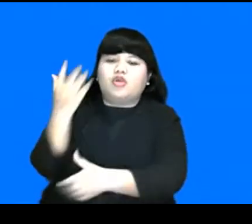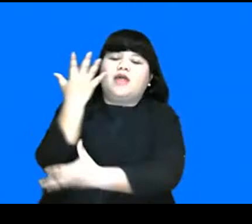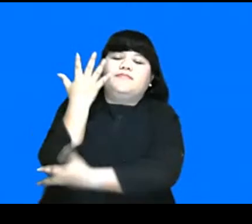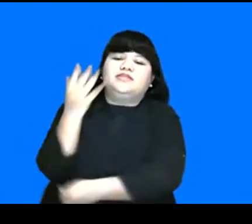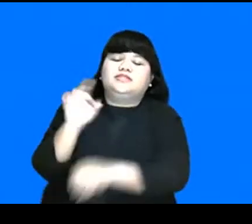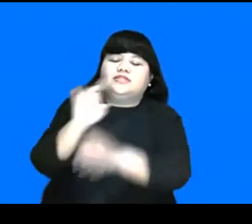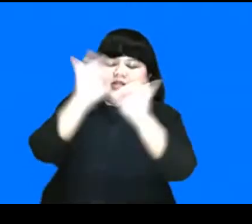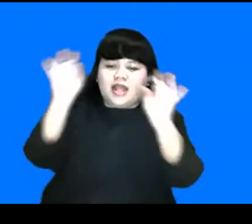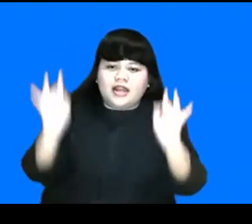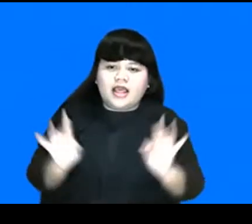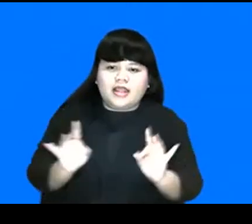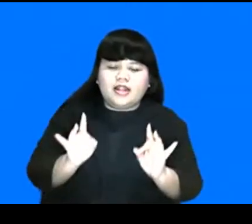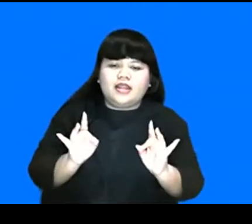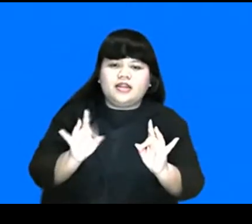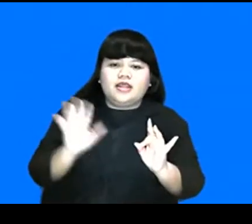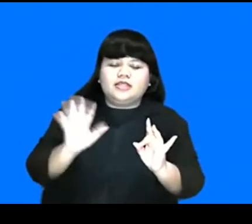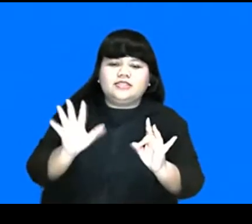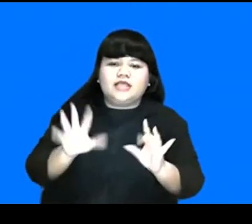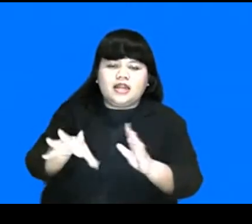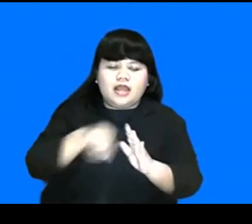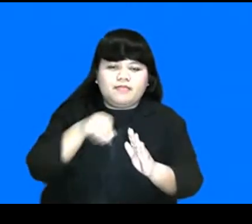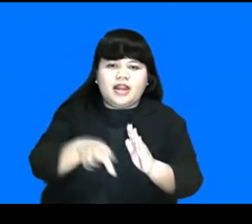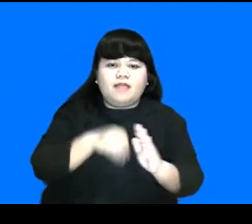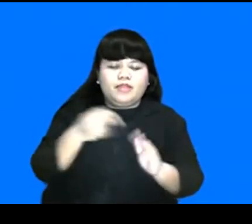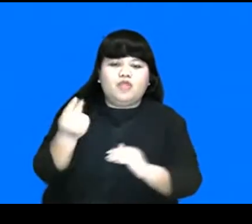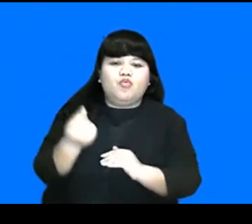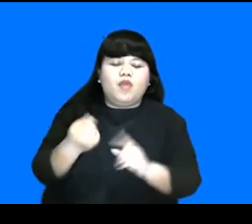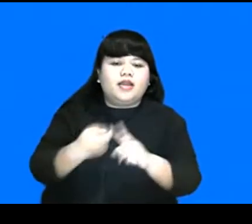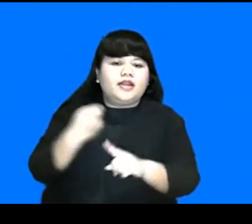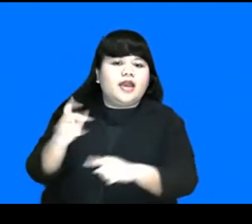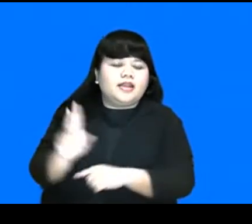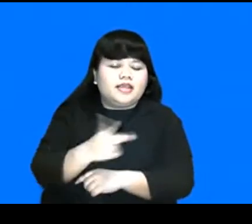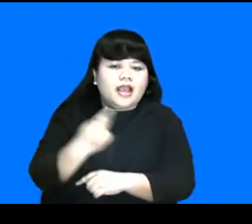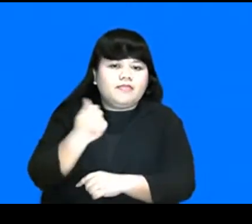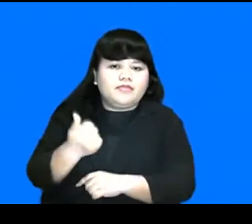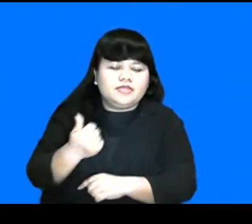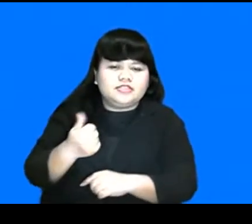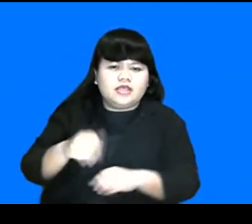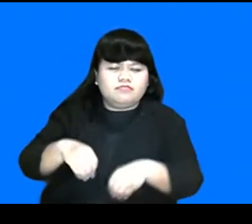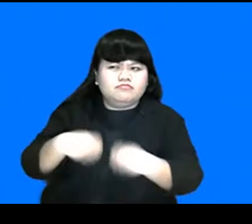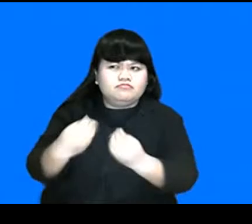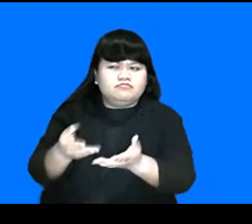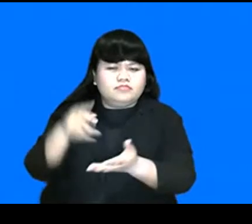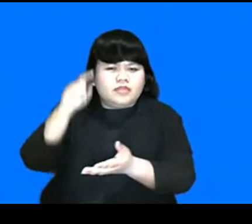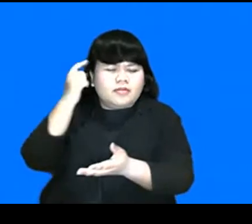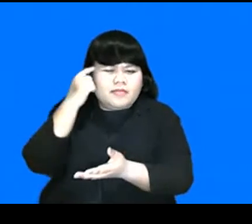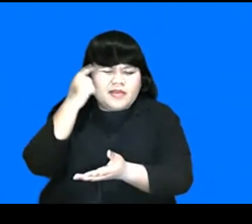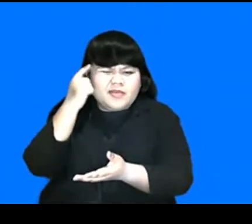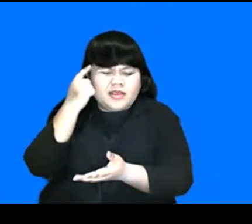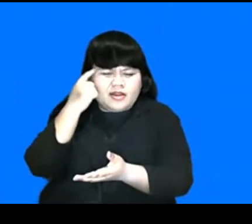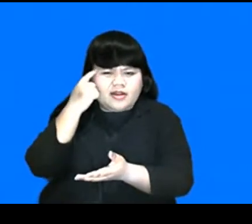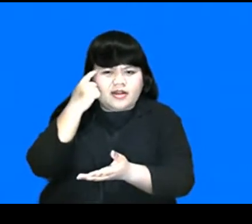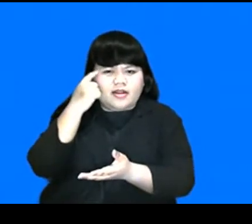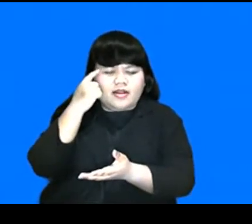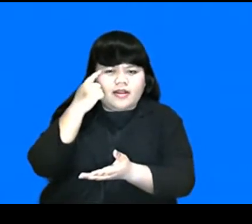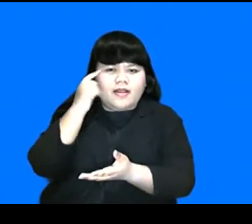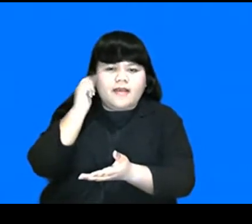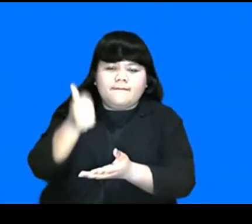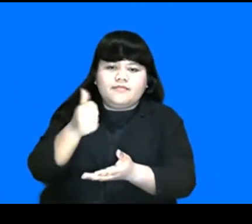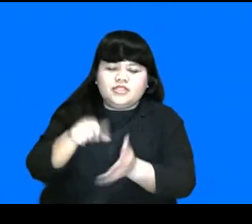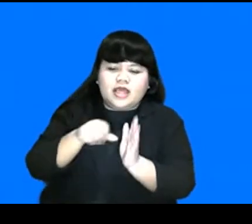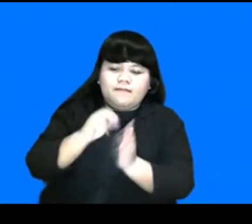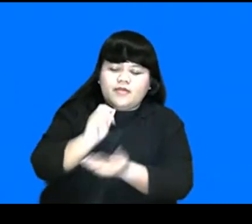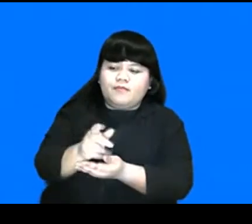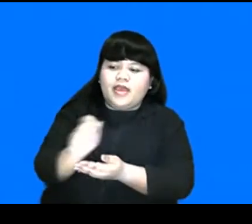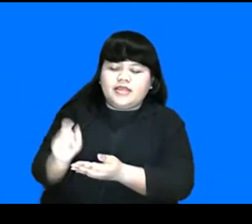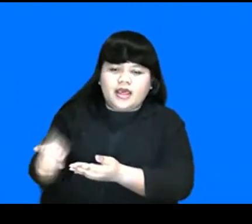But it makes you wonder, how much should they be able to pay, or how much would they pay in case